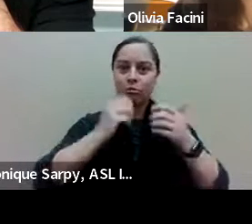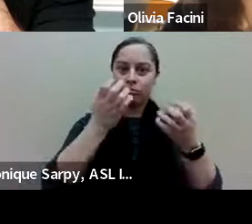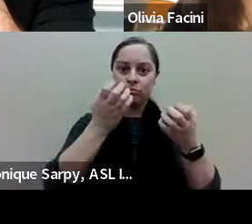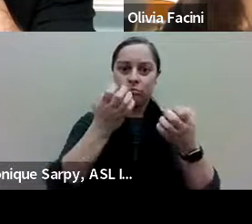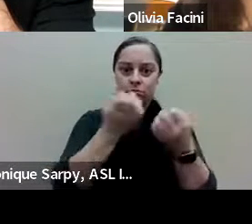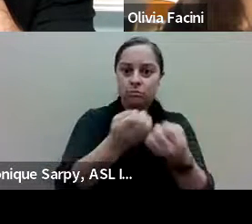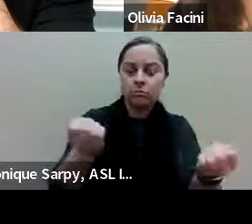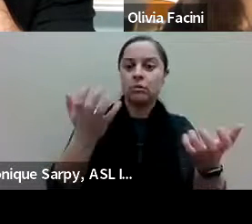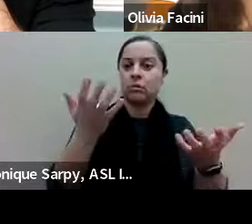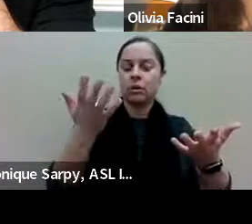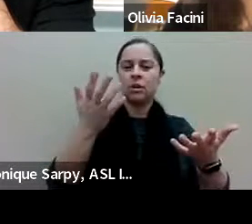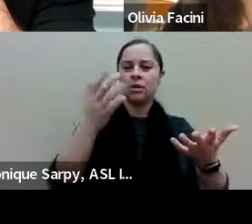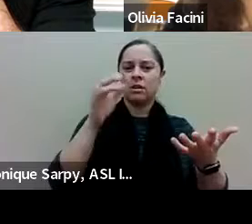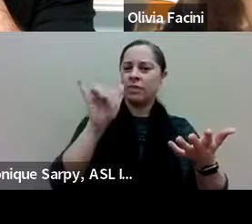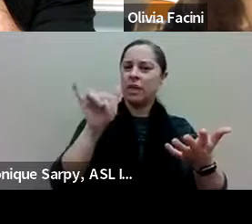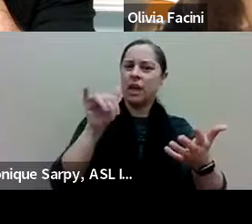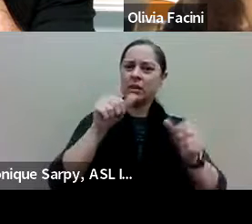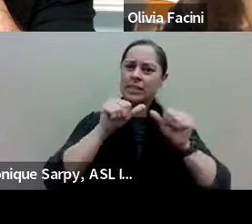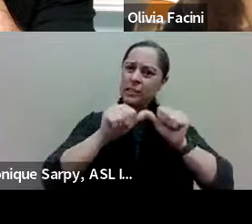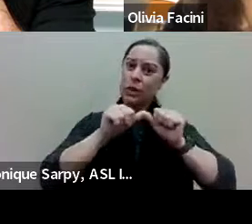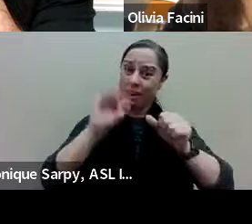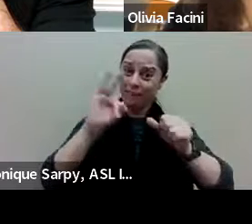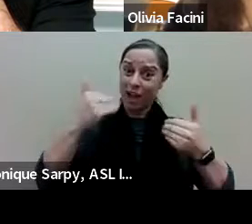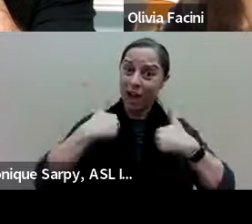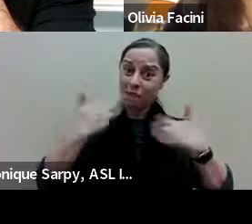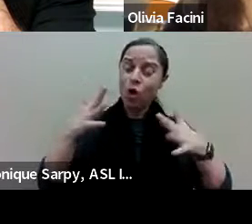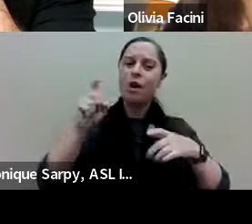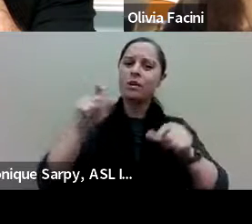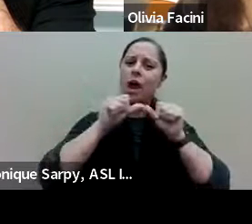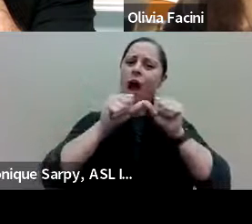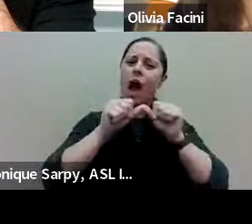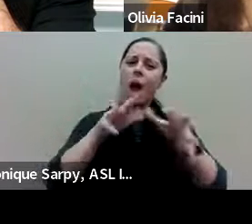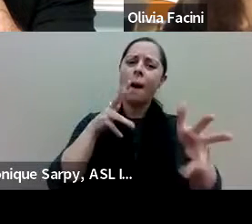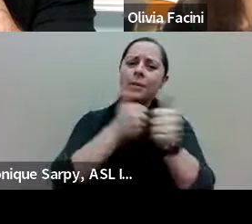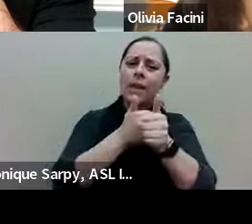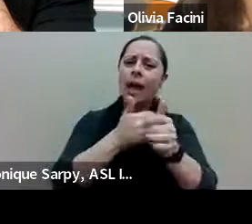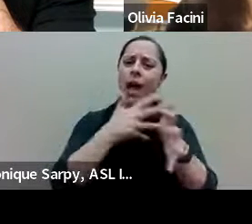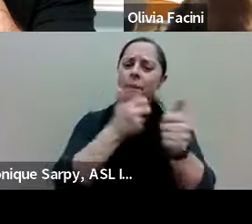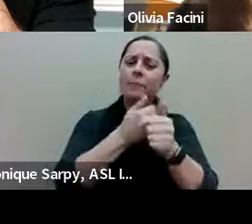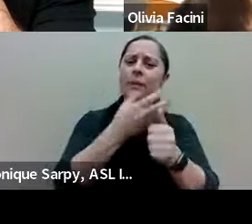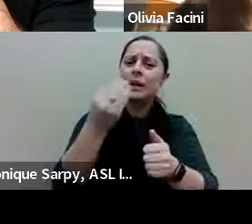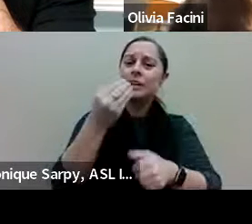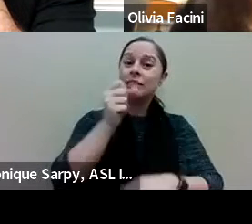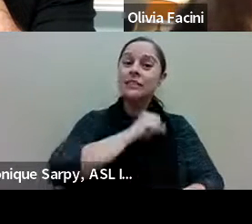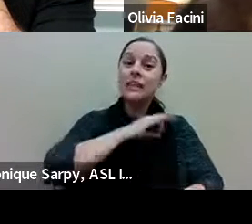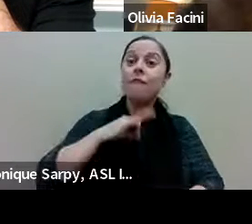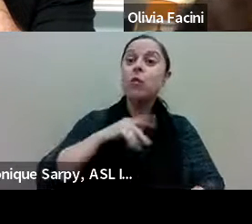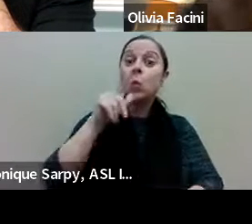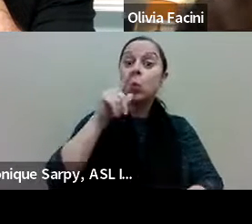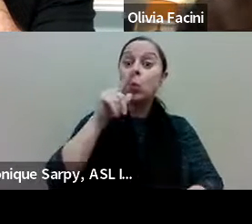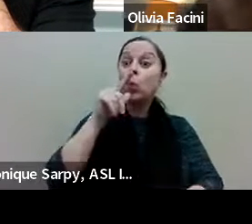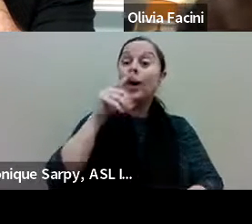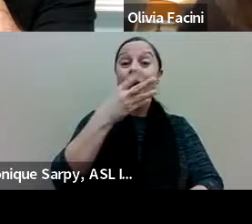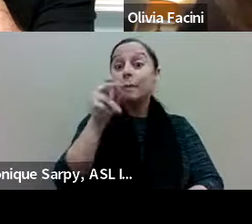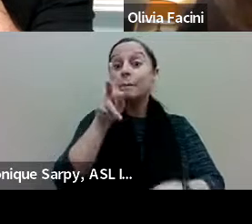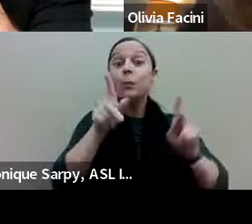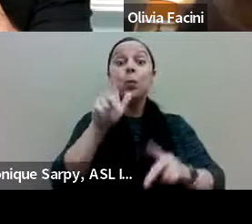to continuously update it. And the staff and the people who make the decisions should